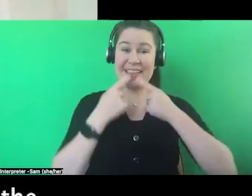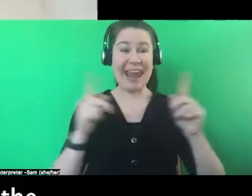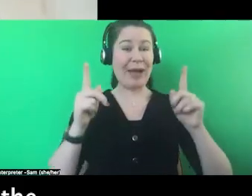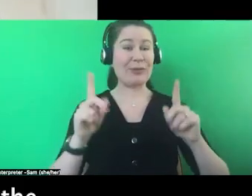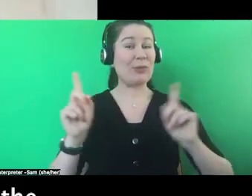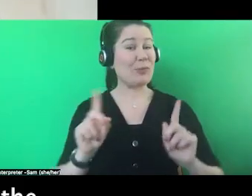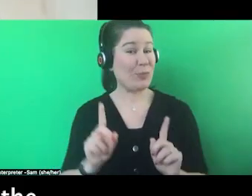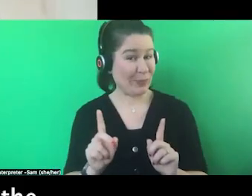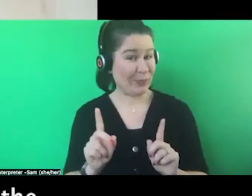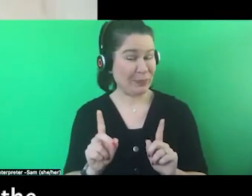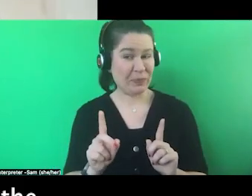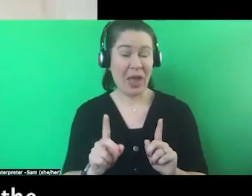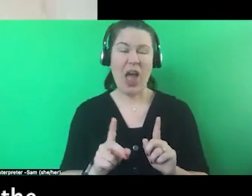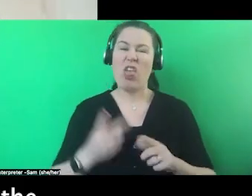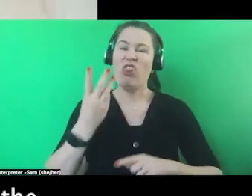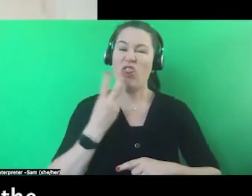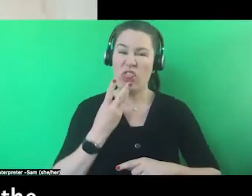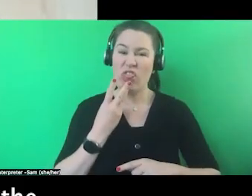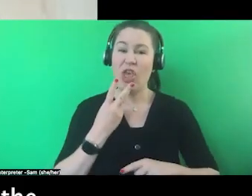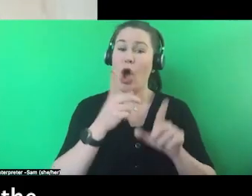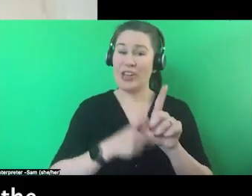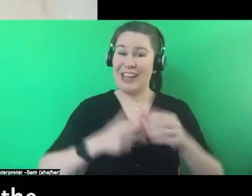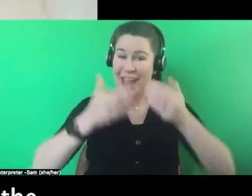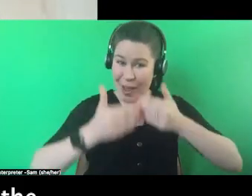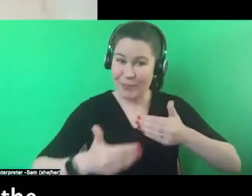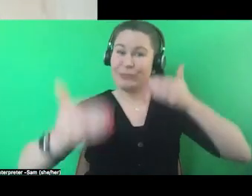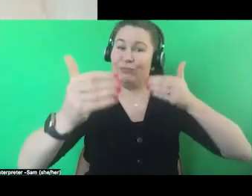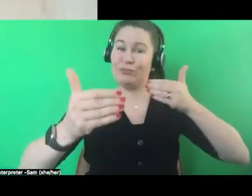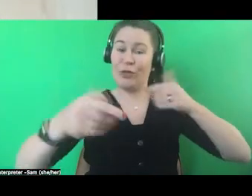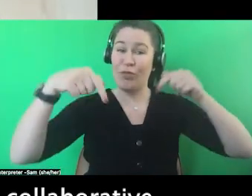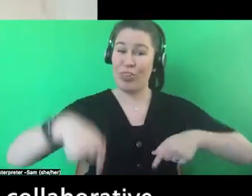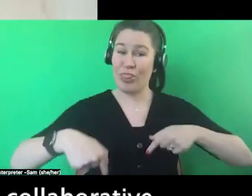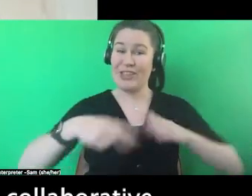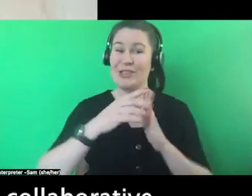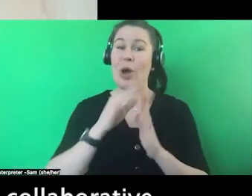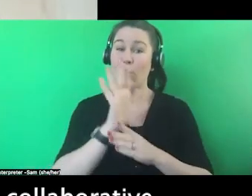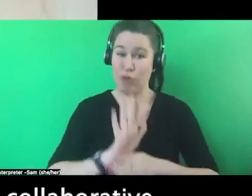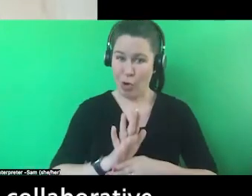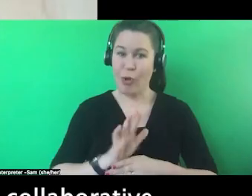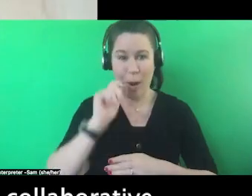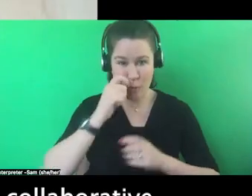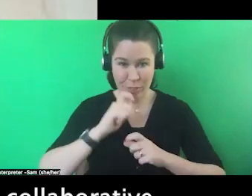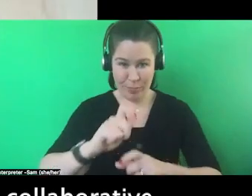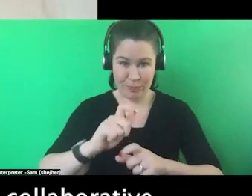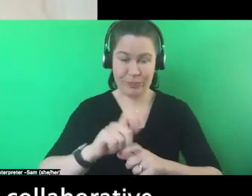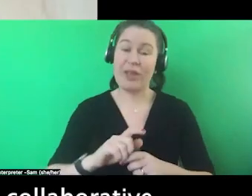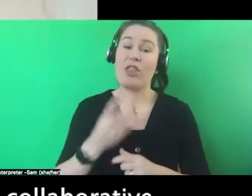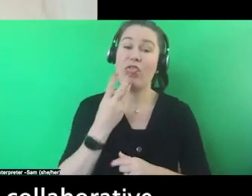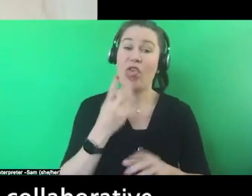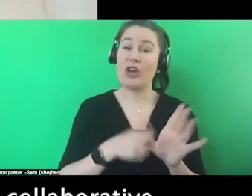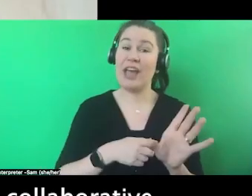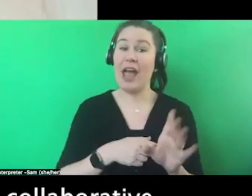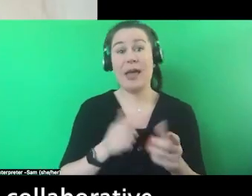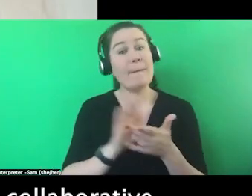be running a third year of the Open Dialogo programme. This will enable us to continue